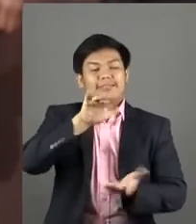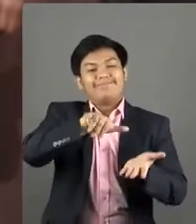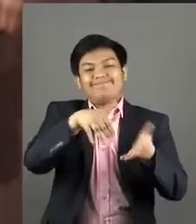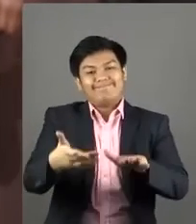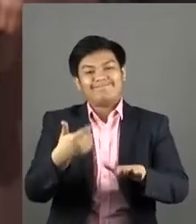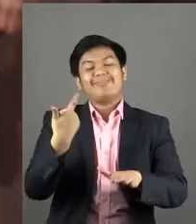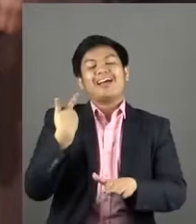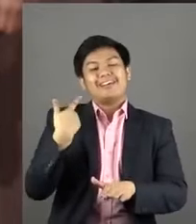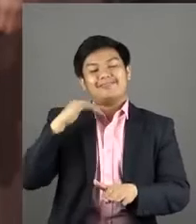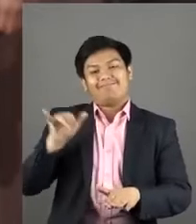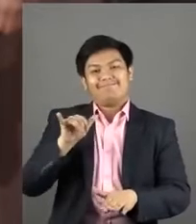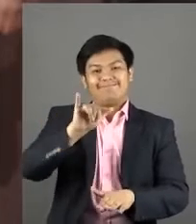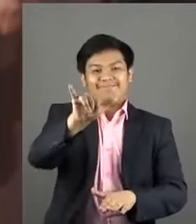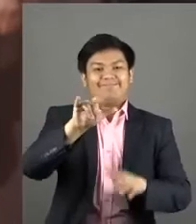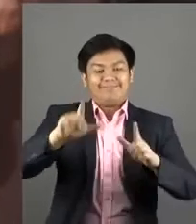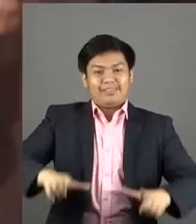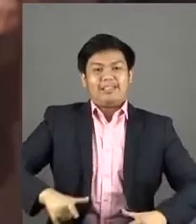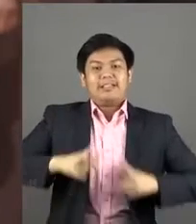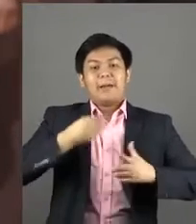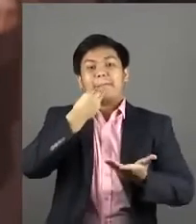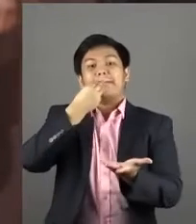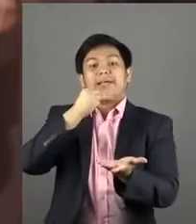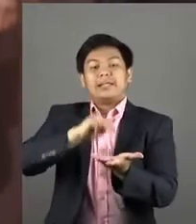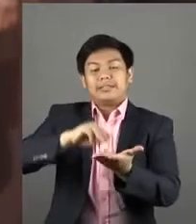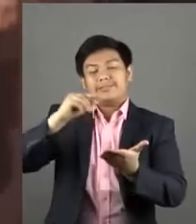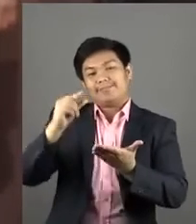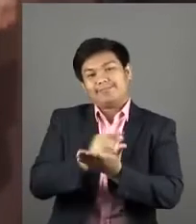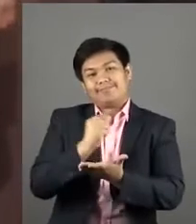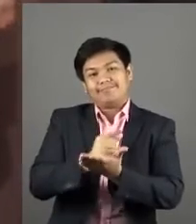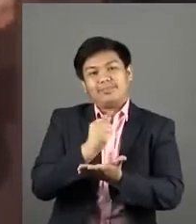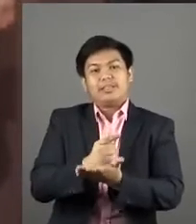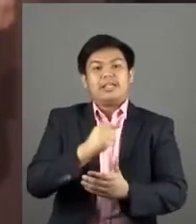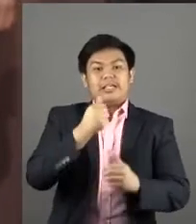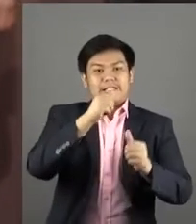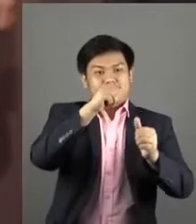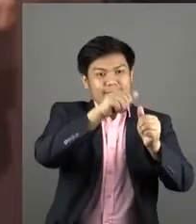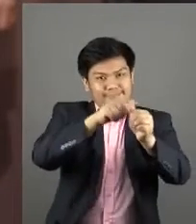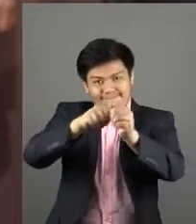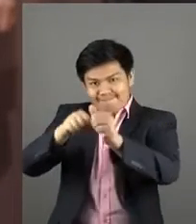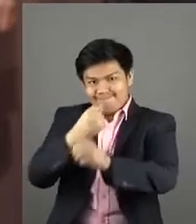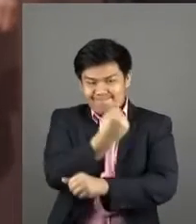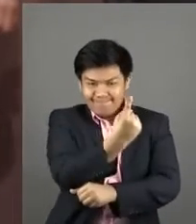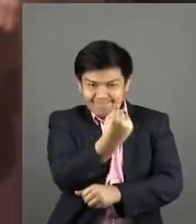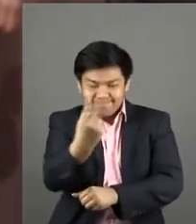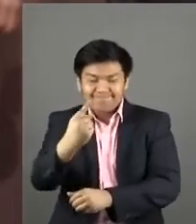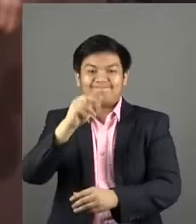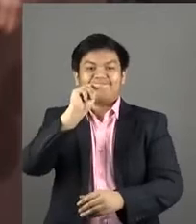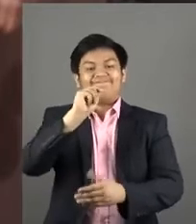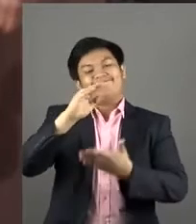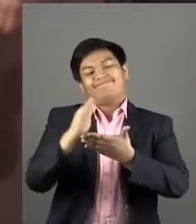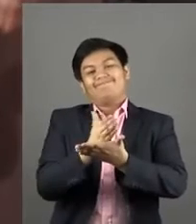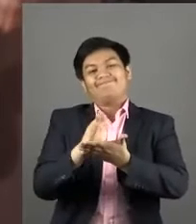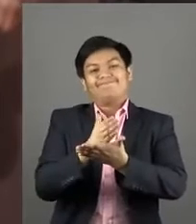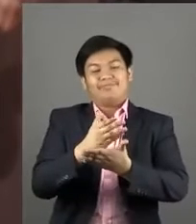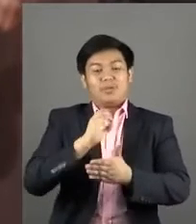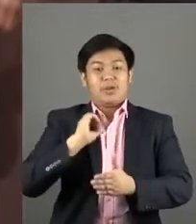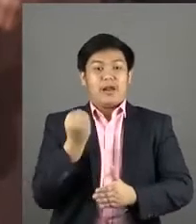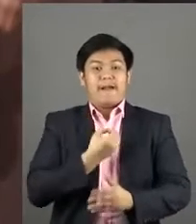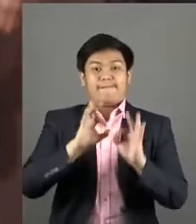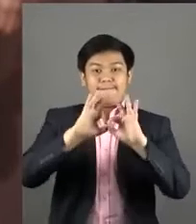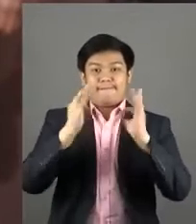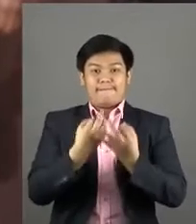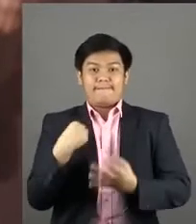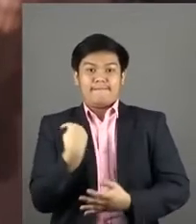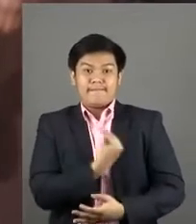have everlasting life. This is the message of the gospel that each and every one of us ought to share to our loved ones,